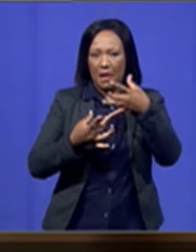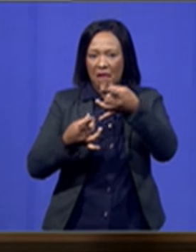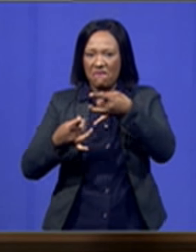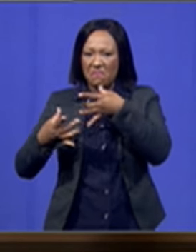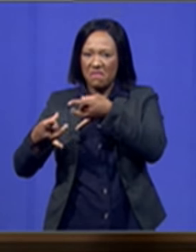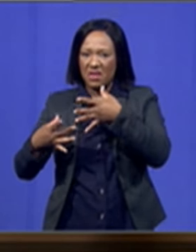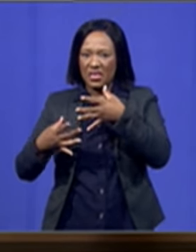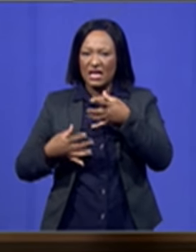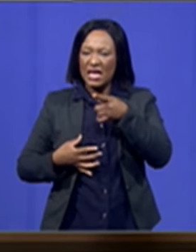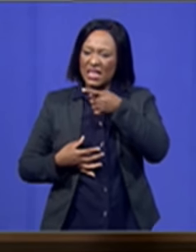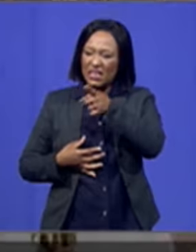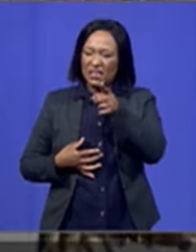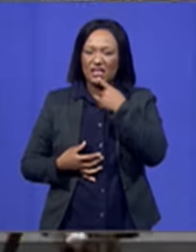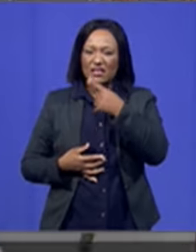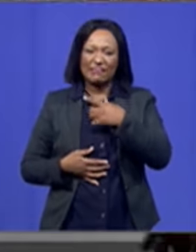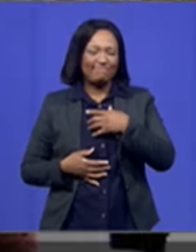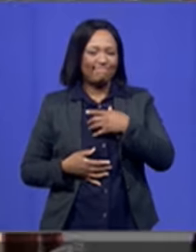is not doing enough.